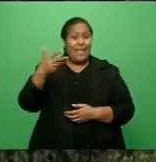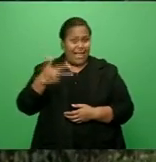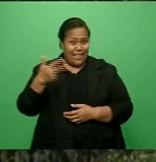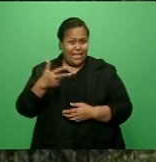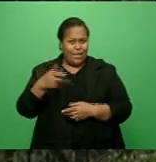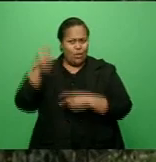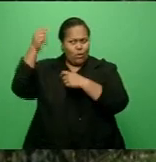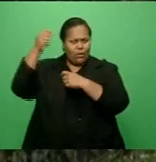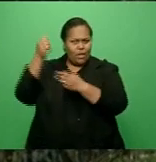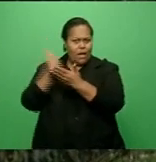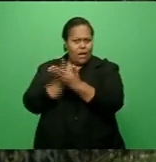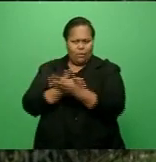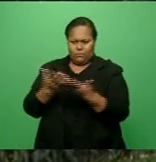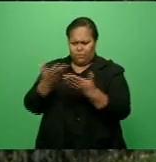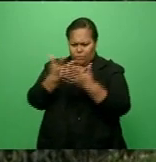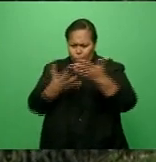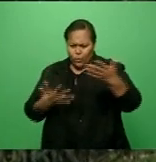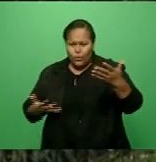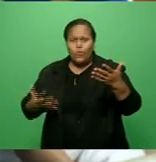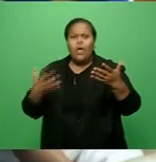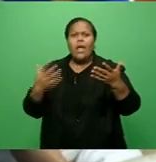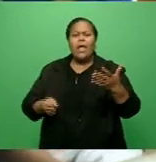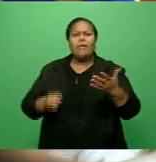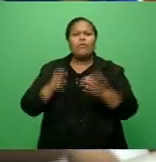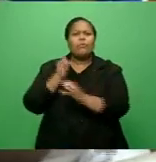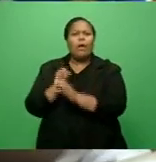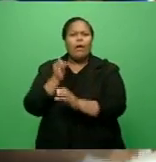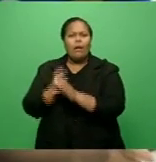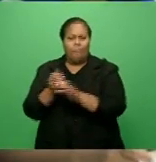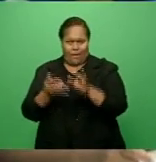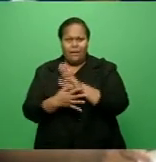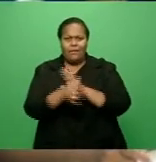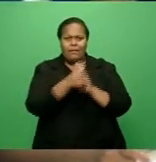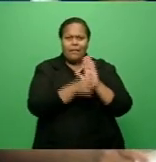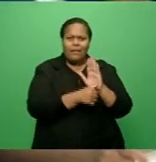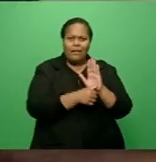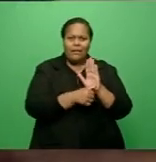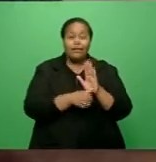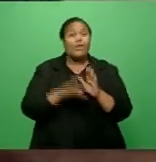NFP constitute offences under the Act, and therefore the FEO